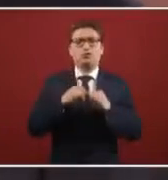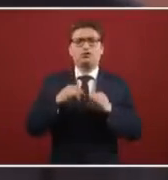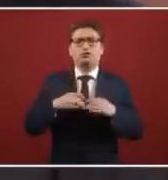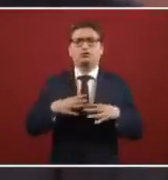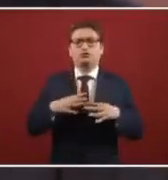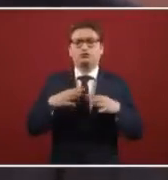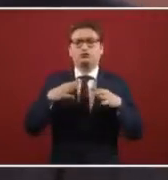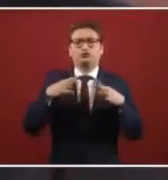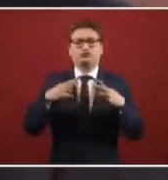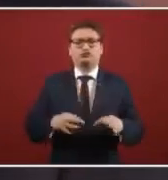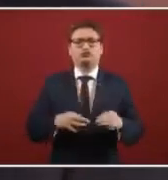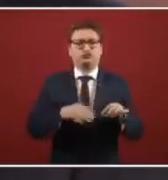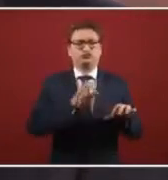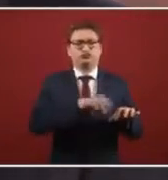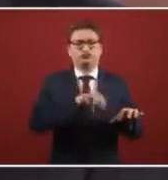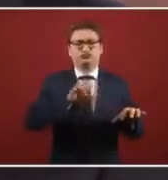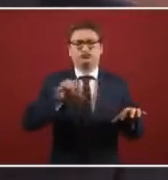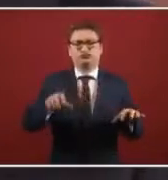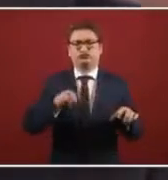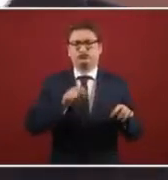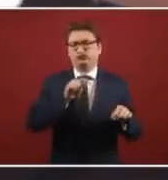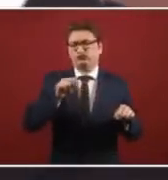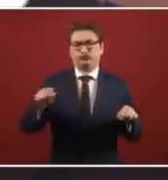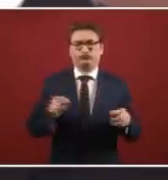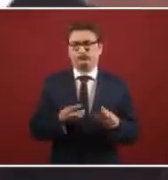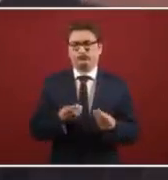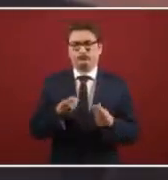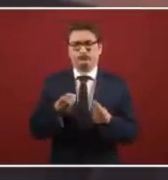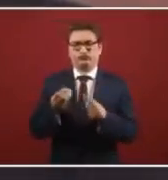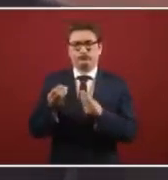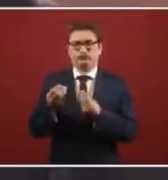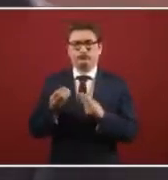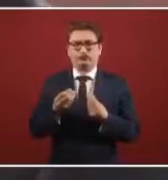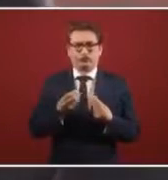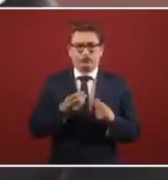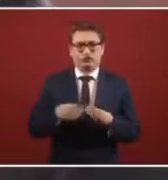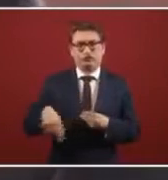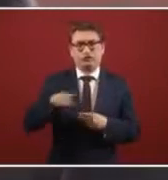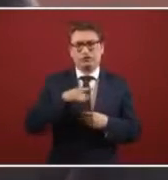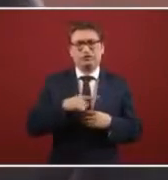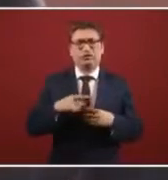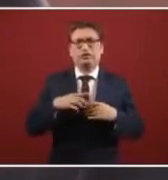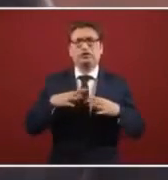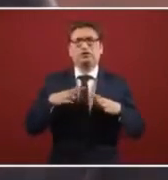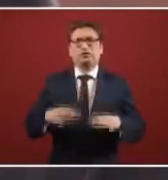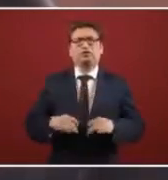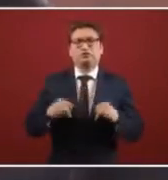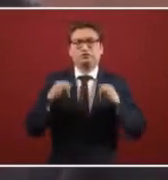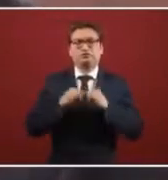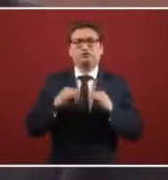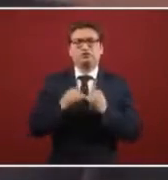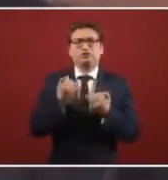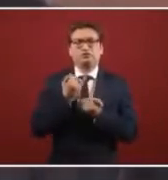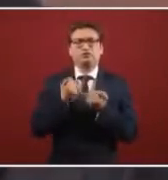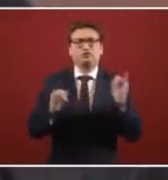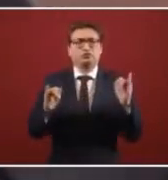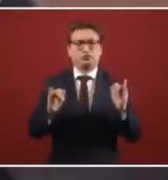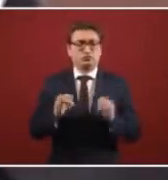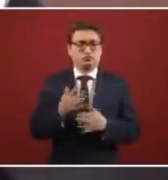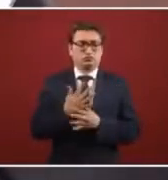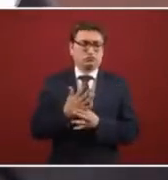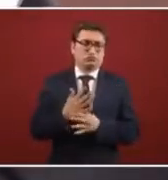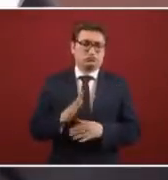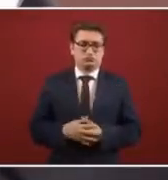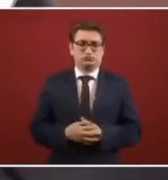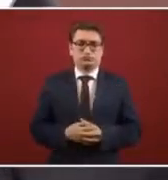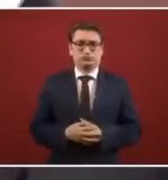Una constelación like a constellation de organismos of supuestamente organisms that were supposed to be dealing with this. Do you